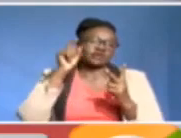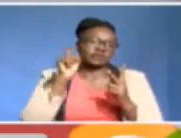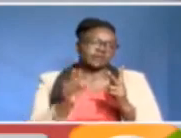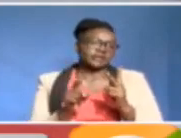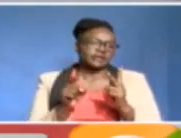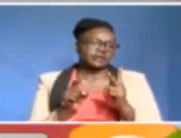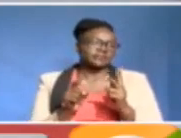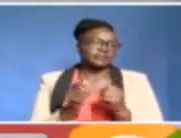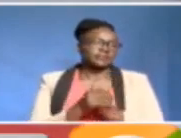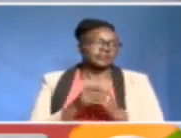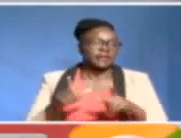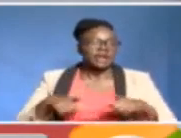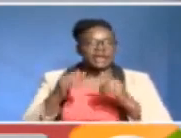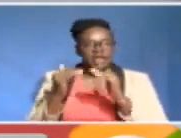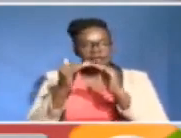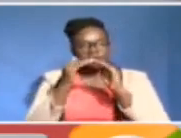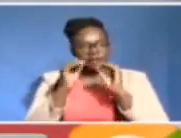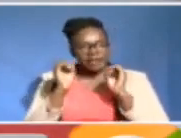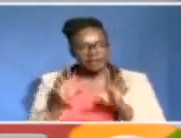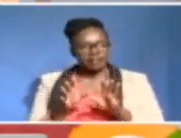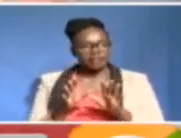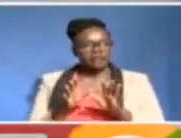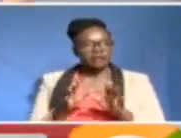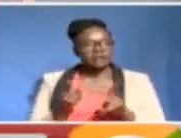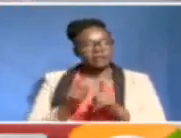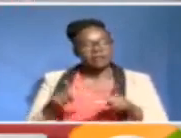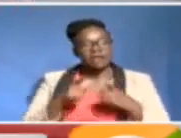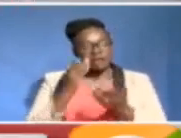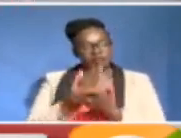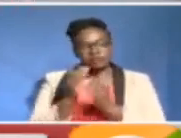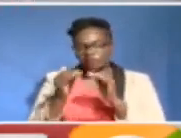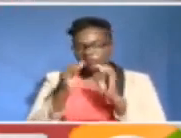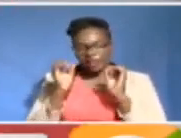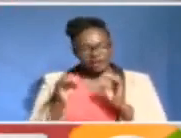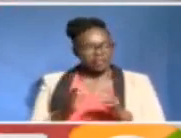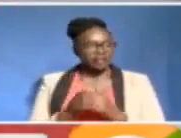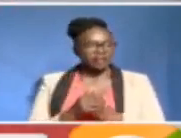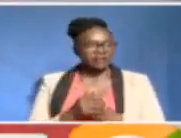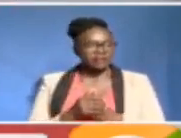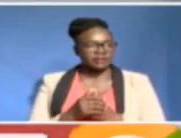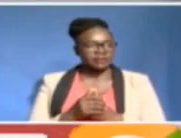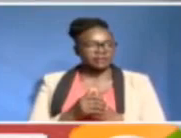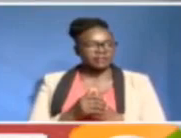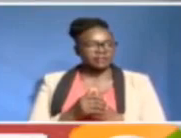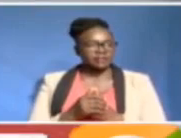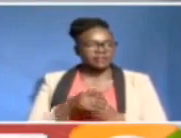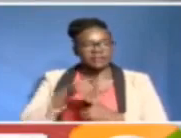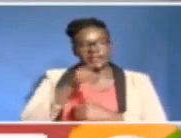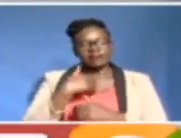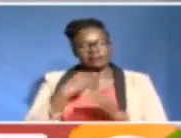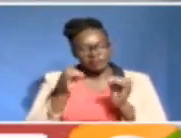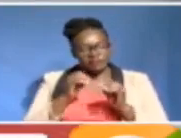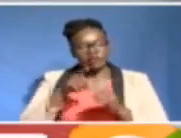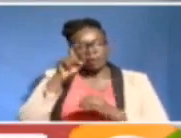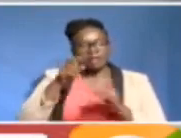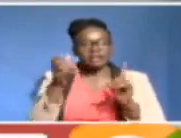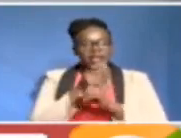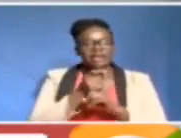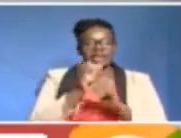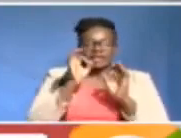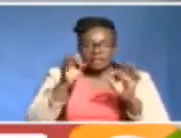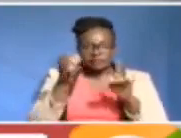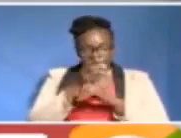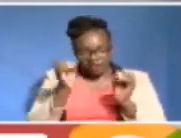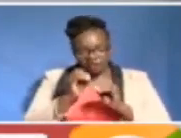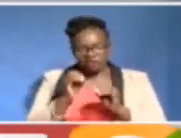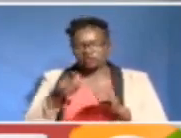And life is unfair. Like, life itself is unfair. You don't have it, you have to get it. If you can't get it, at the end of it, you just